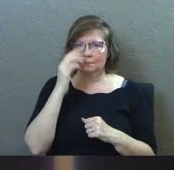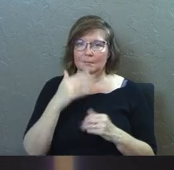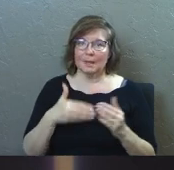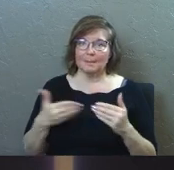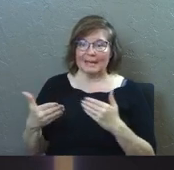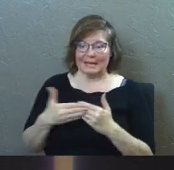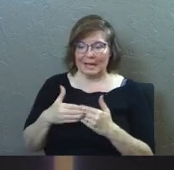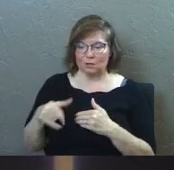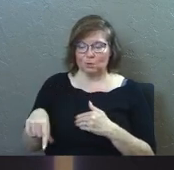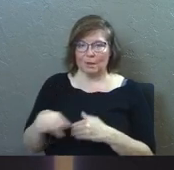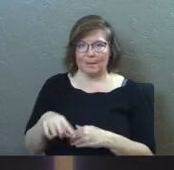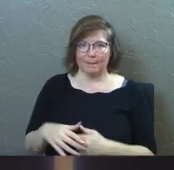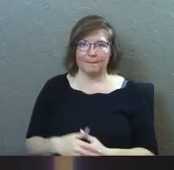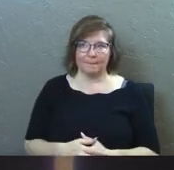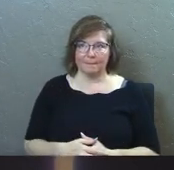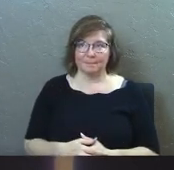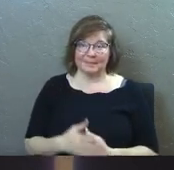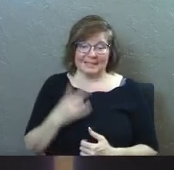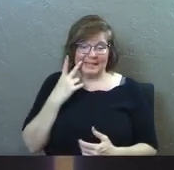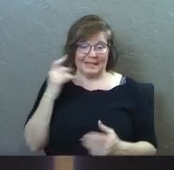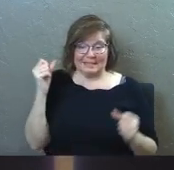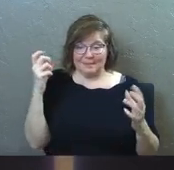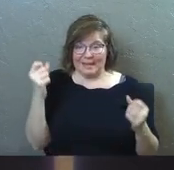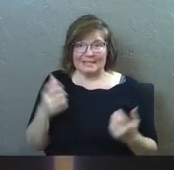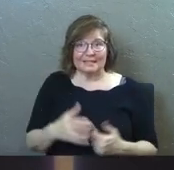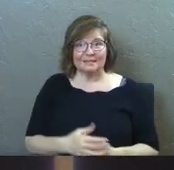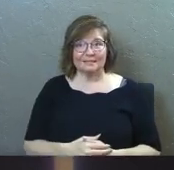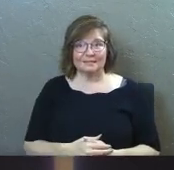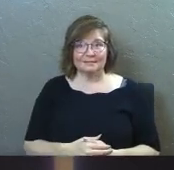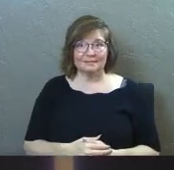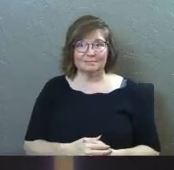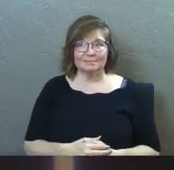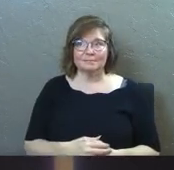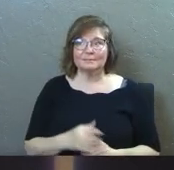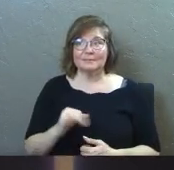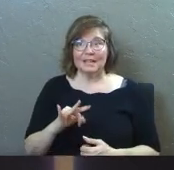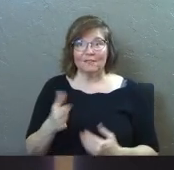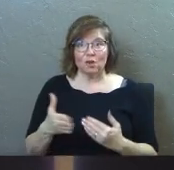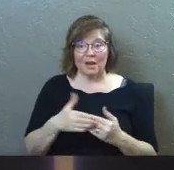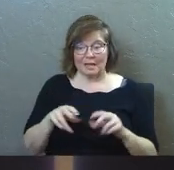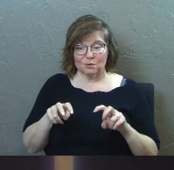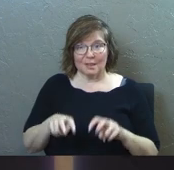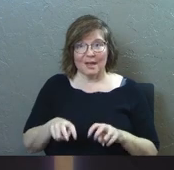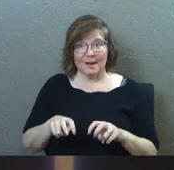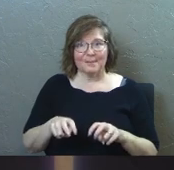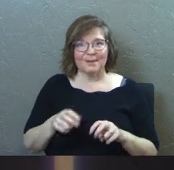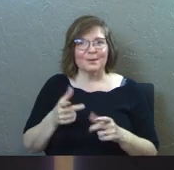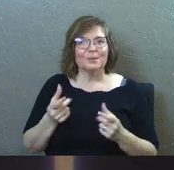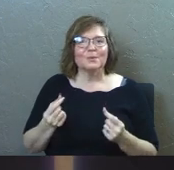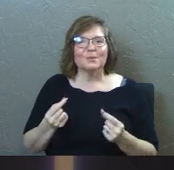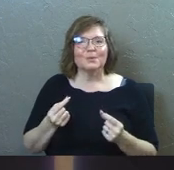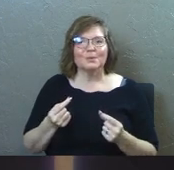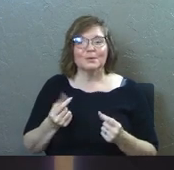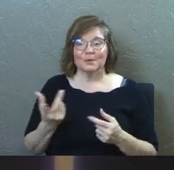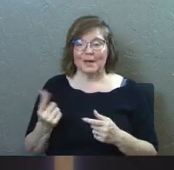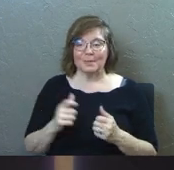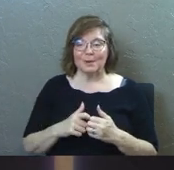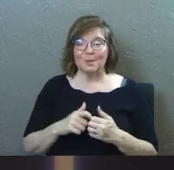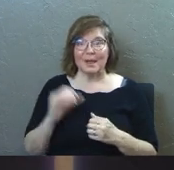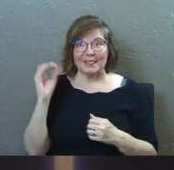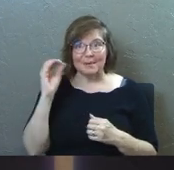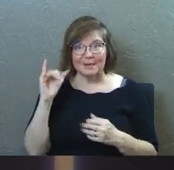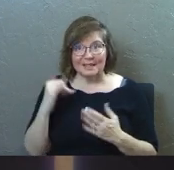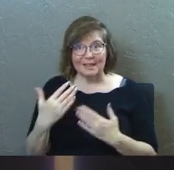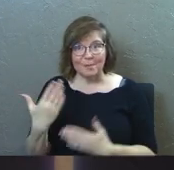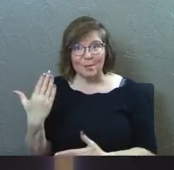Be next to them. See, that's amazing. Because if you're next to them, guess what you're gonna do? You're gonna come in with